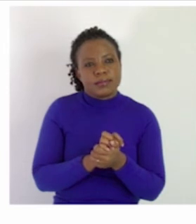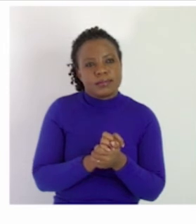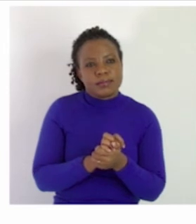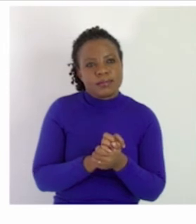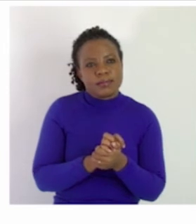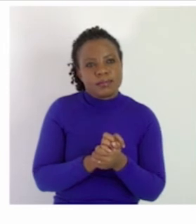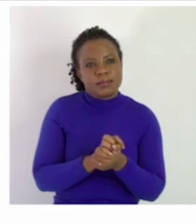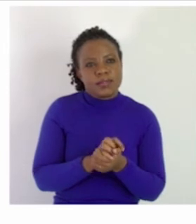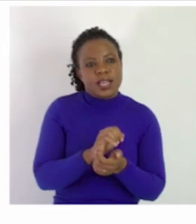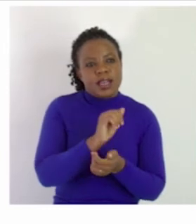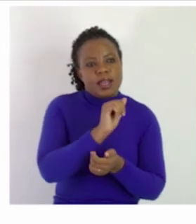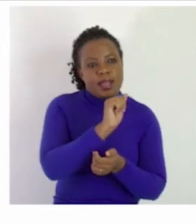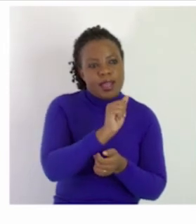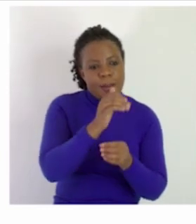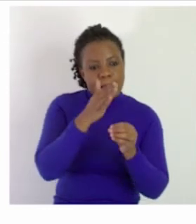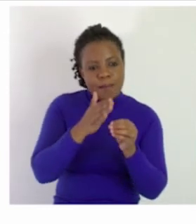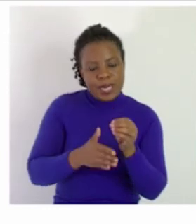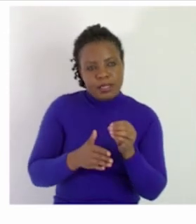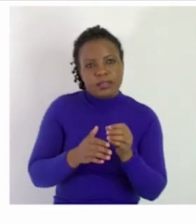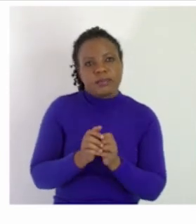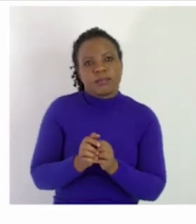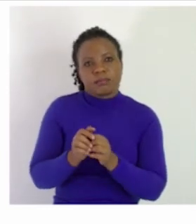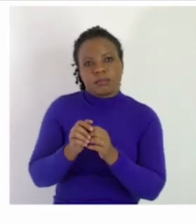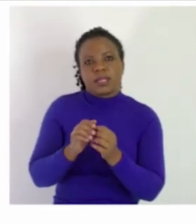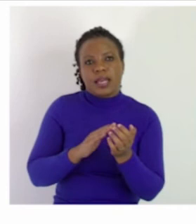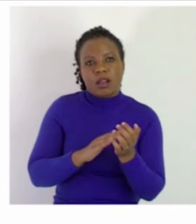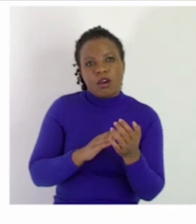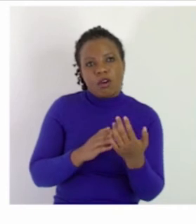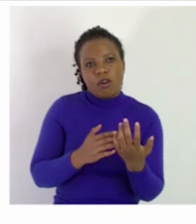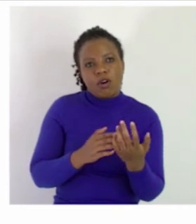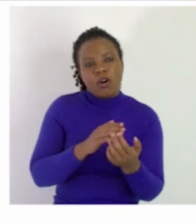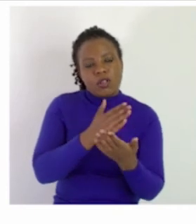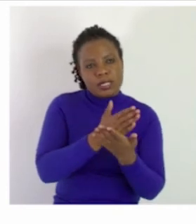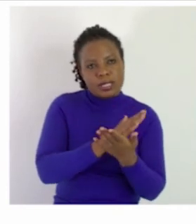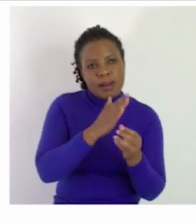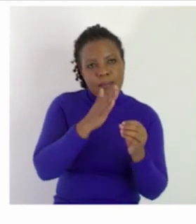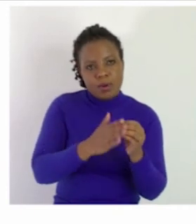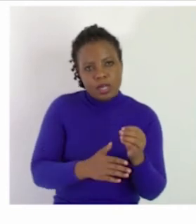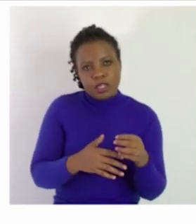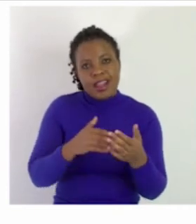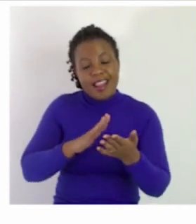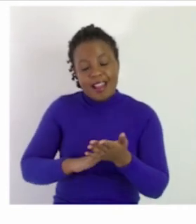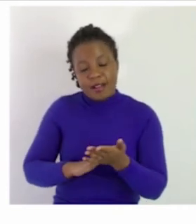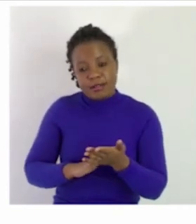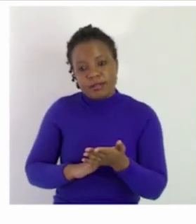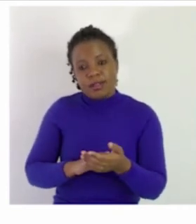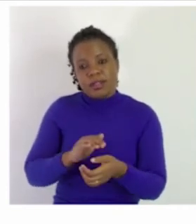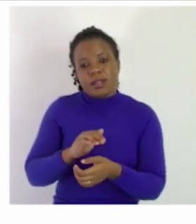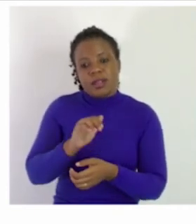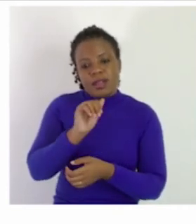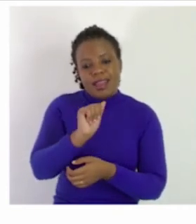A loaf of bread or some bread, and